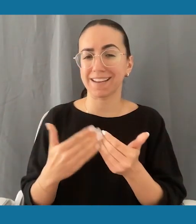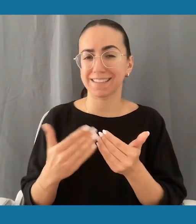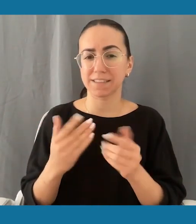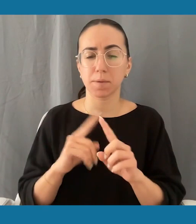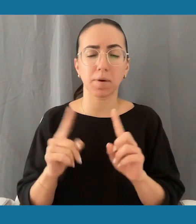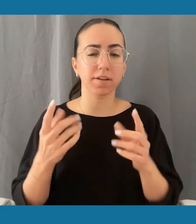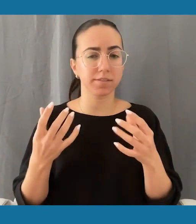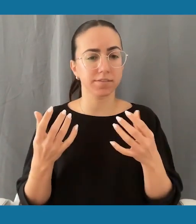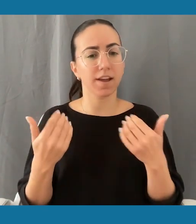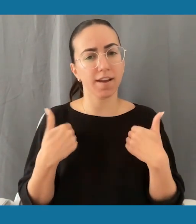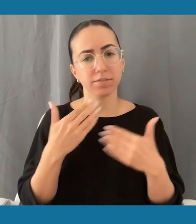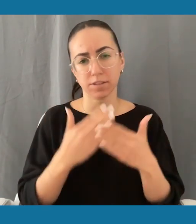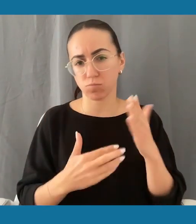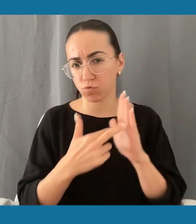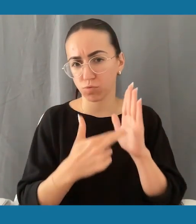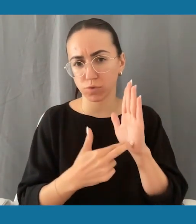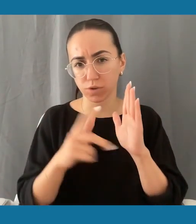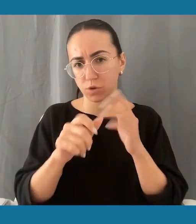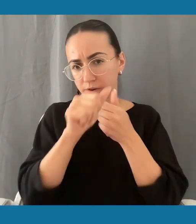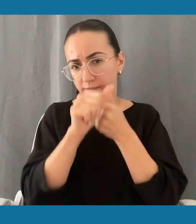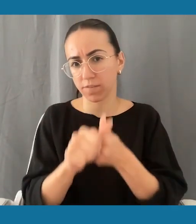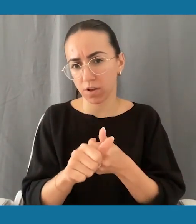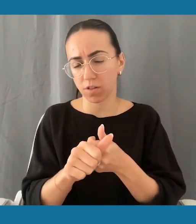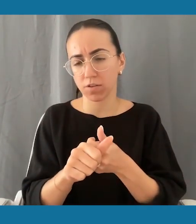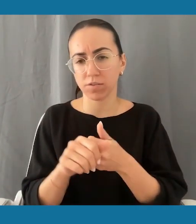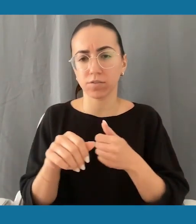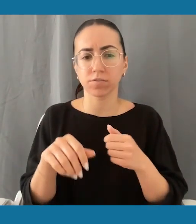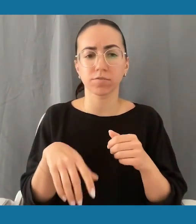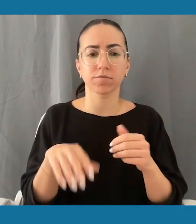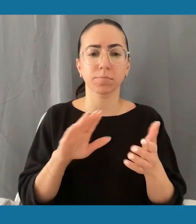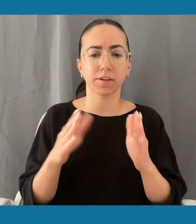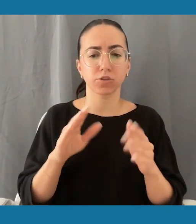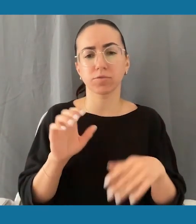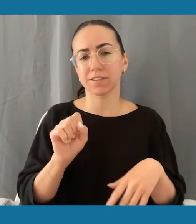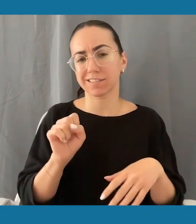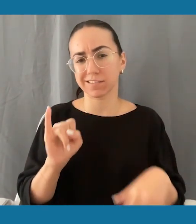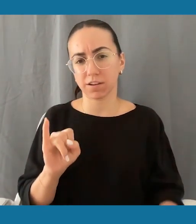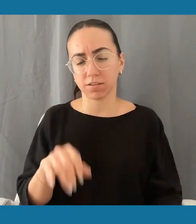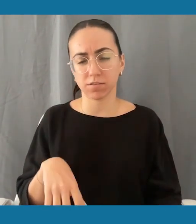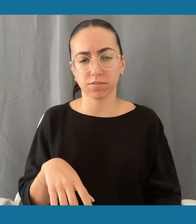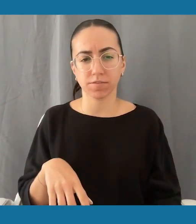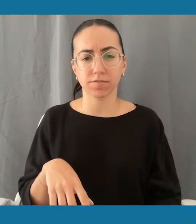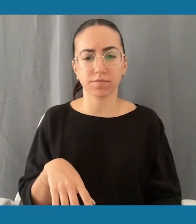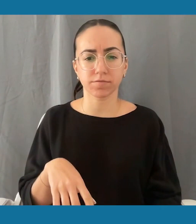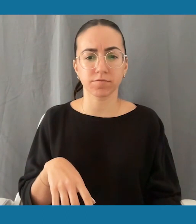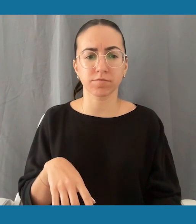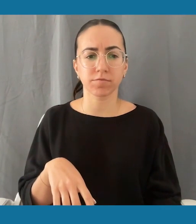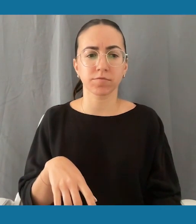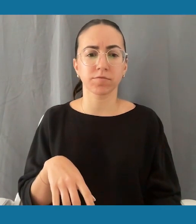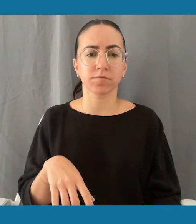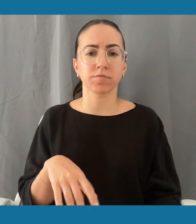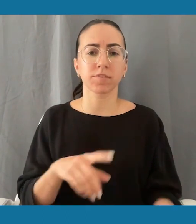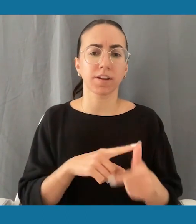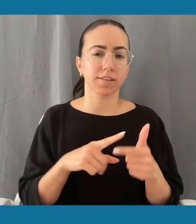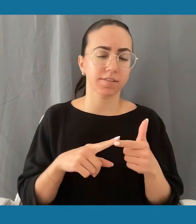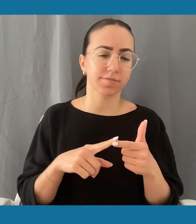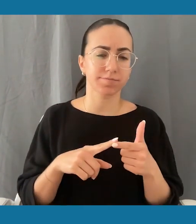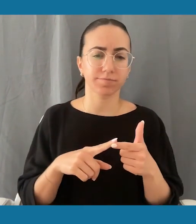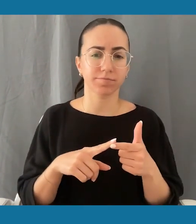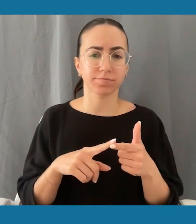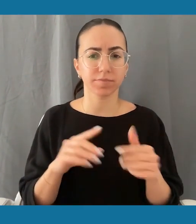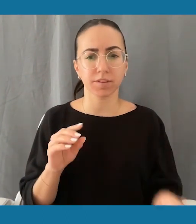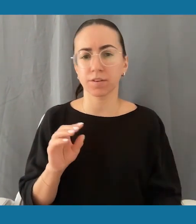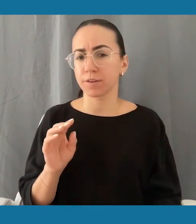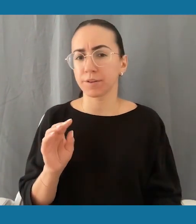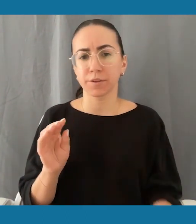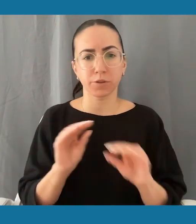the rules that have to be complied with as far as SSI and Medicaid, and not running afoul of those rules. But there is no payback